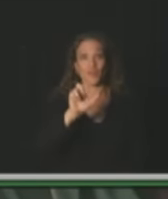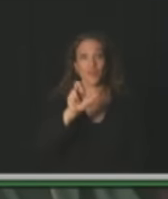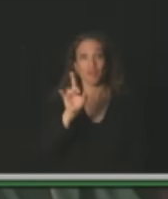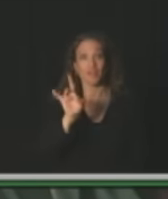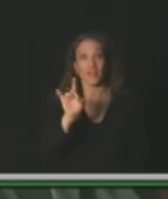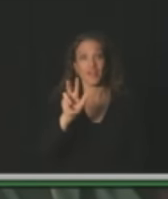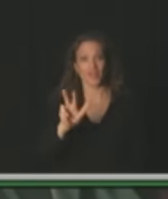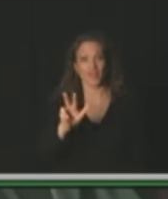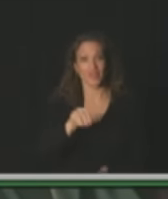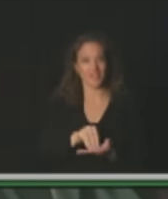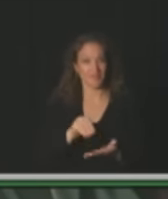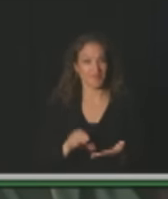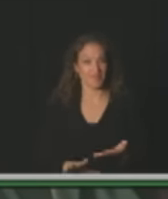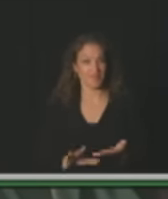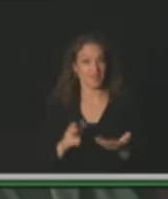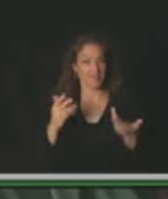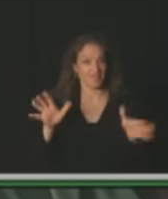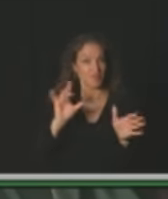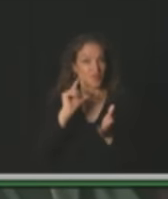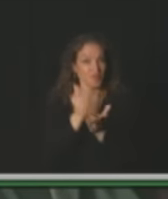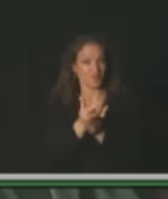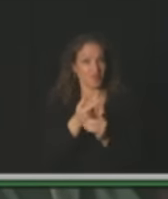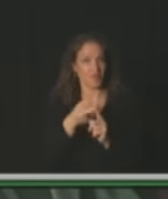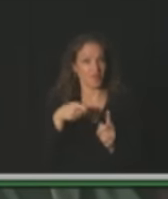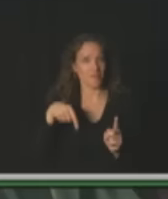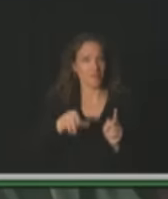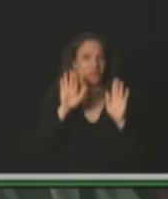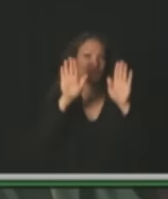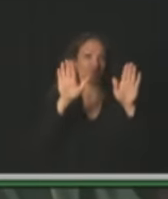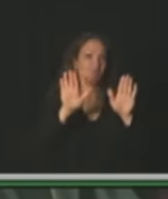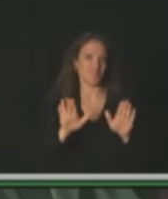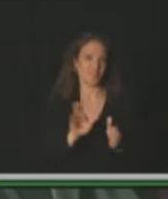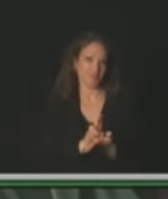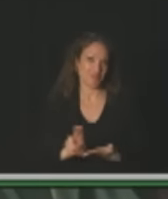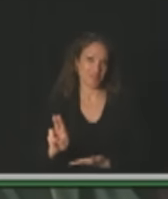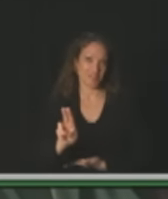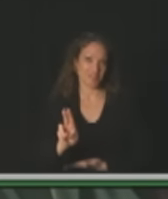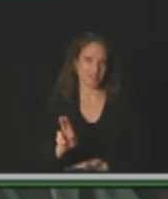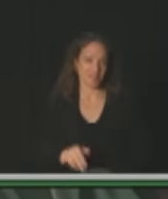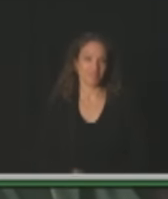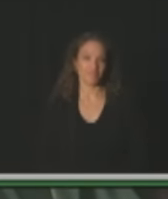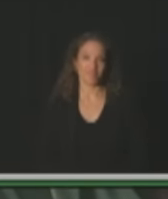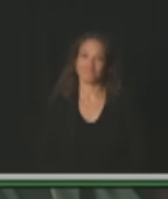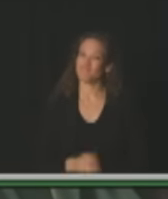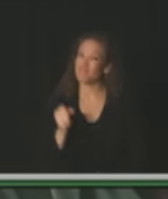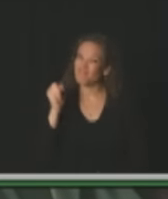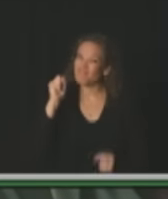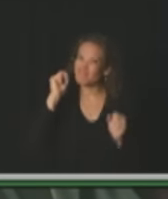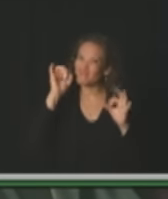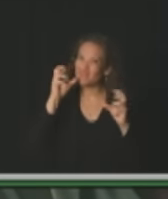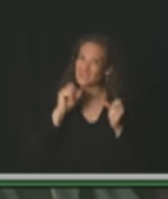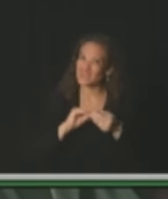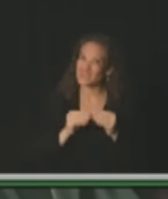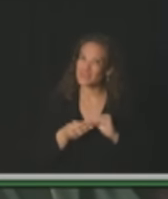224,383 students have graduated from this great university. That's an amazing number.